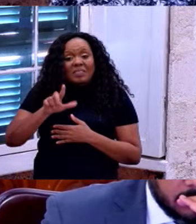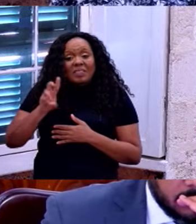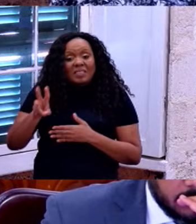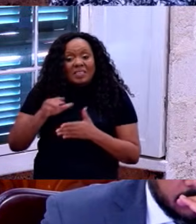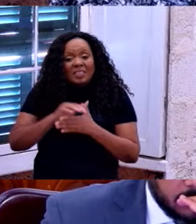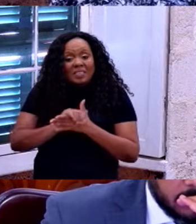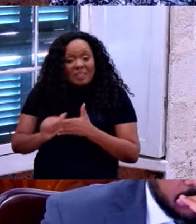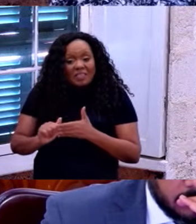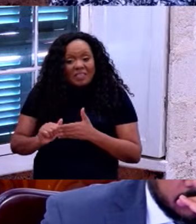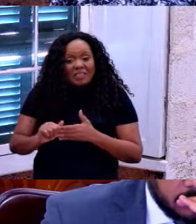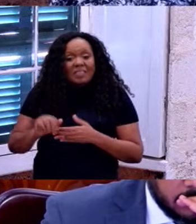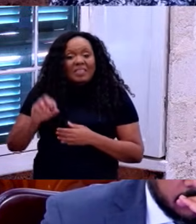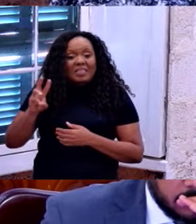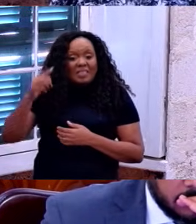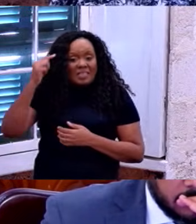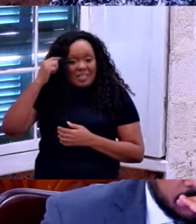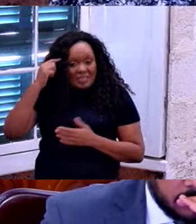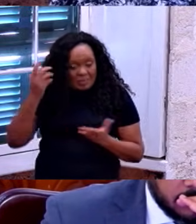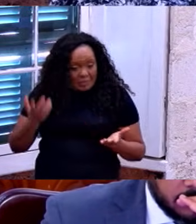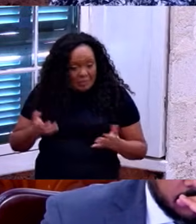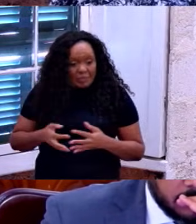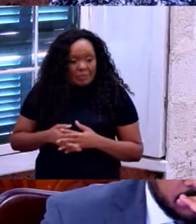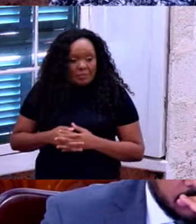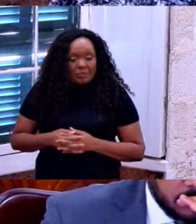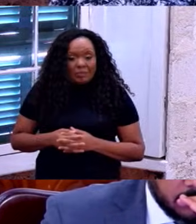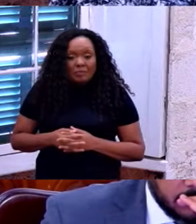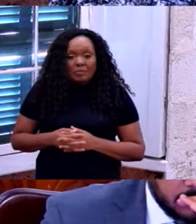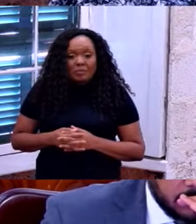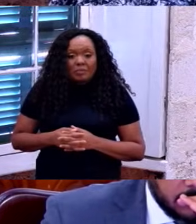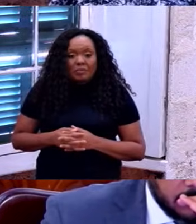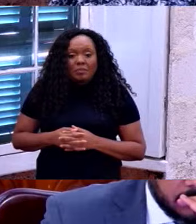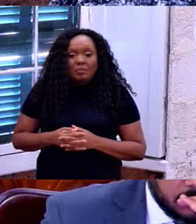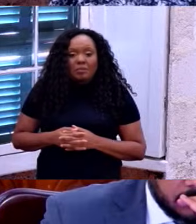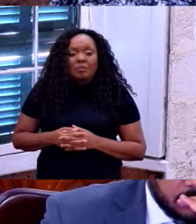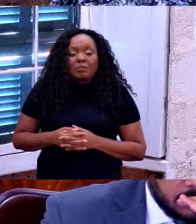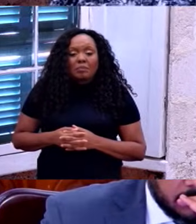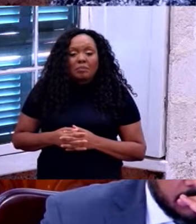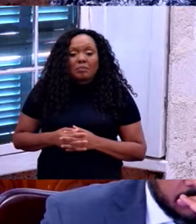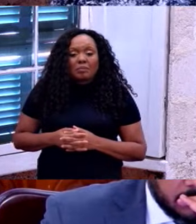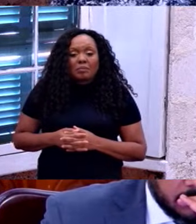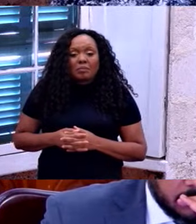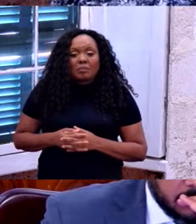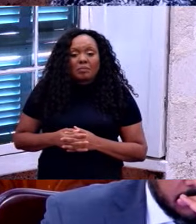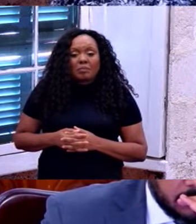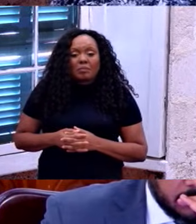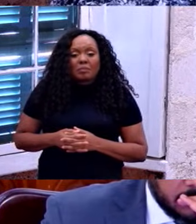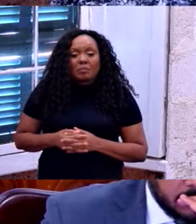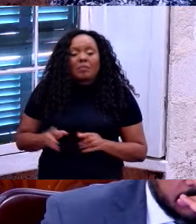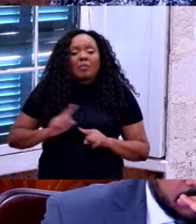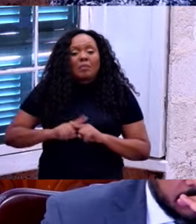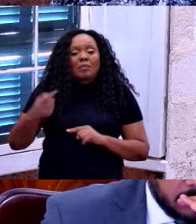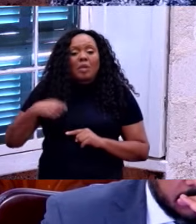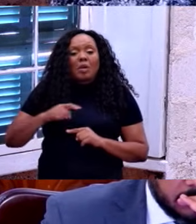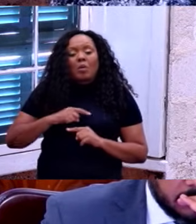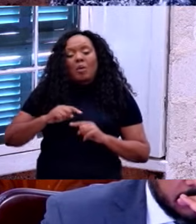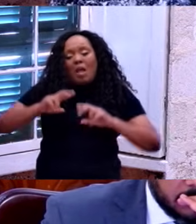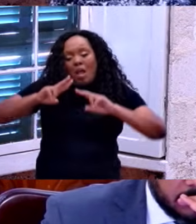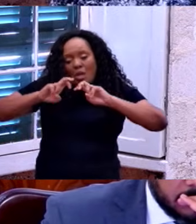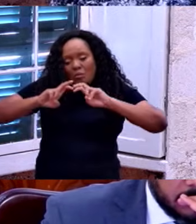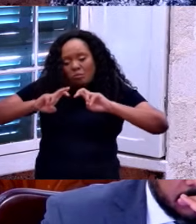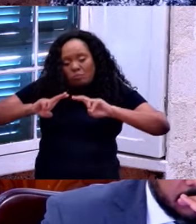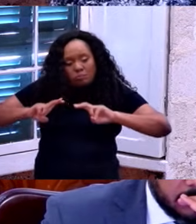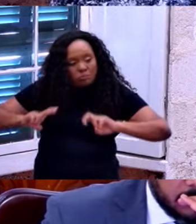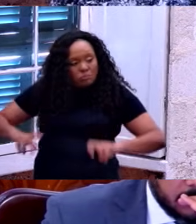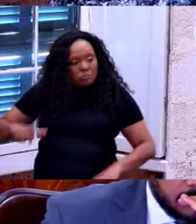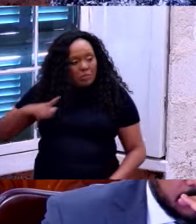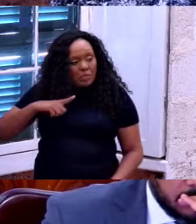$1,726.06, if that's what it is. But we are the ones who will go through the legislation. And